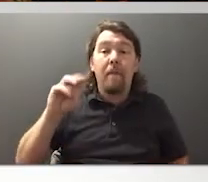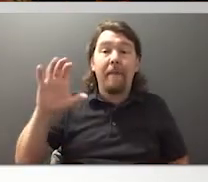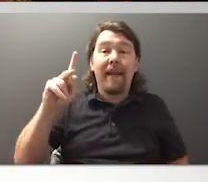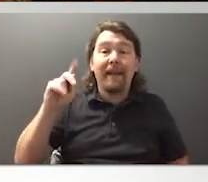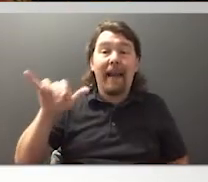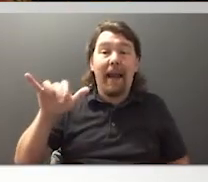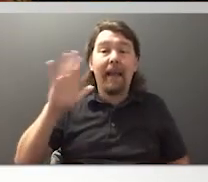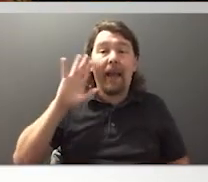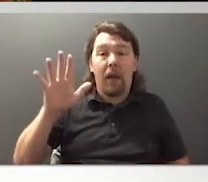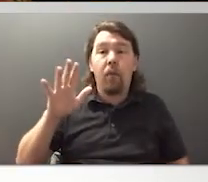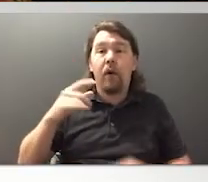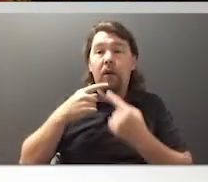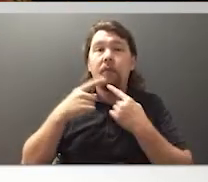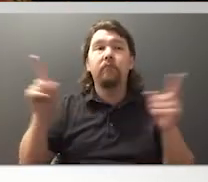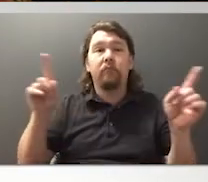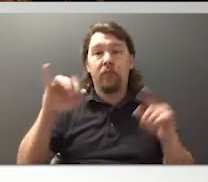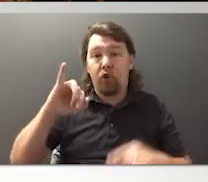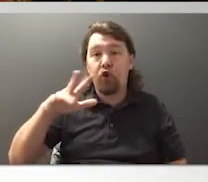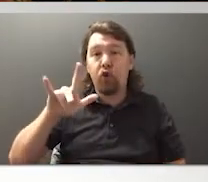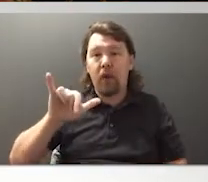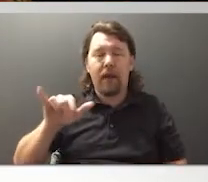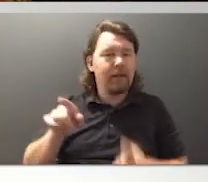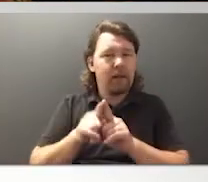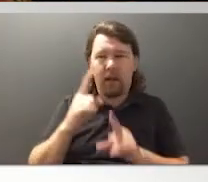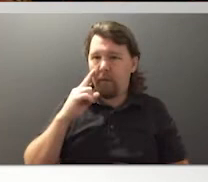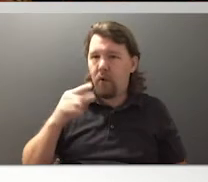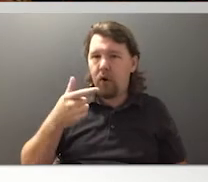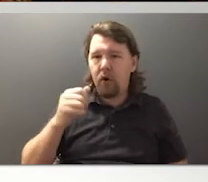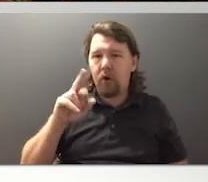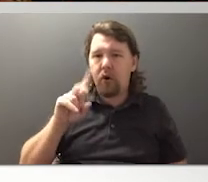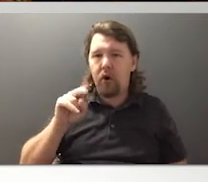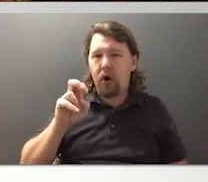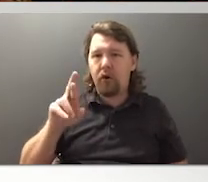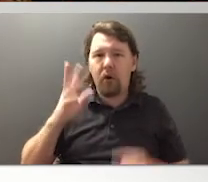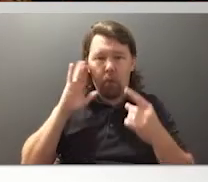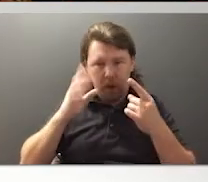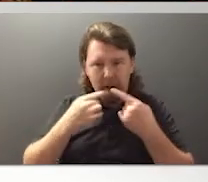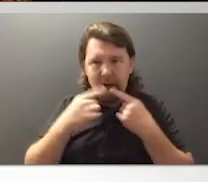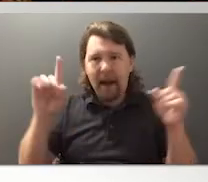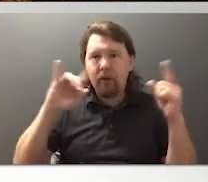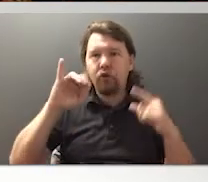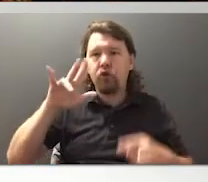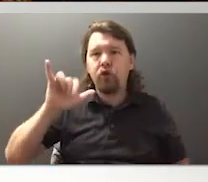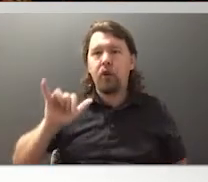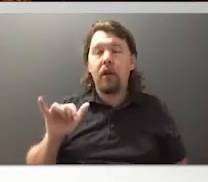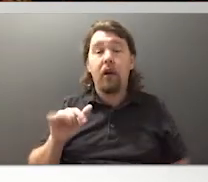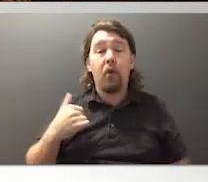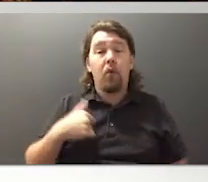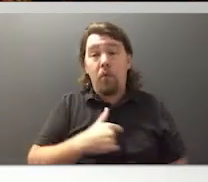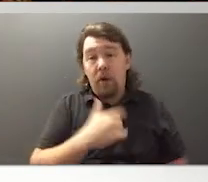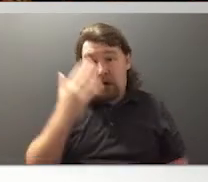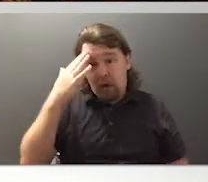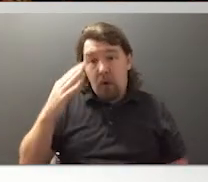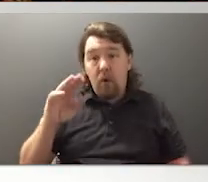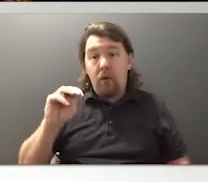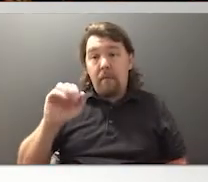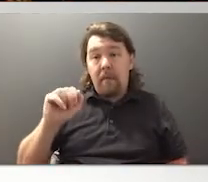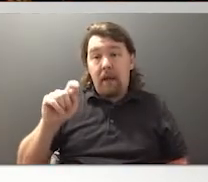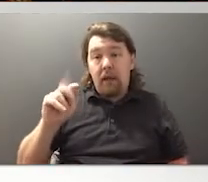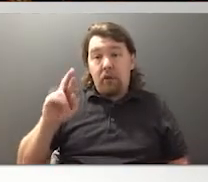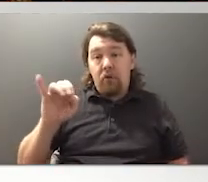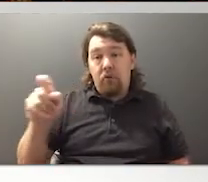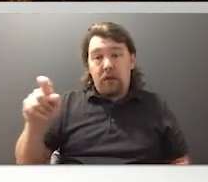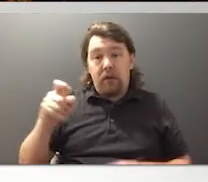July, which means the same for Gardner. The matrix, we all know the matrix of services is what provides the funding,